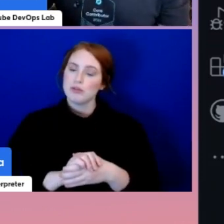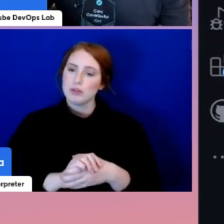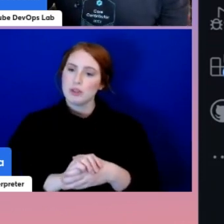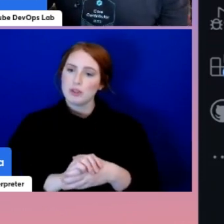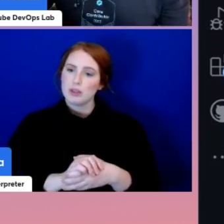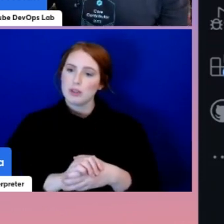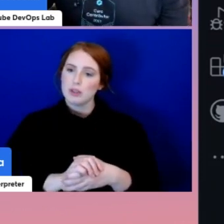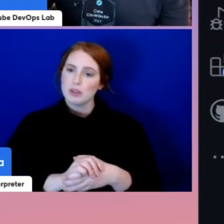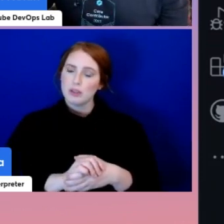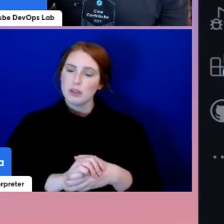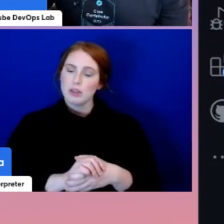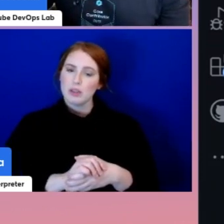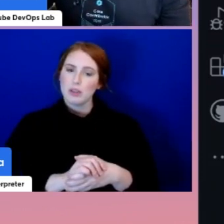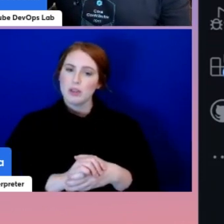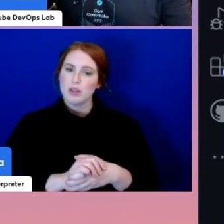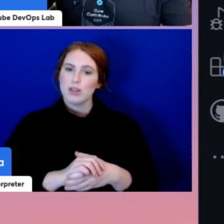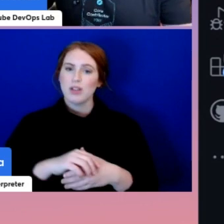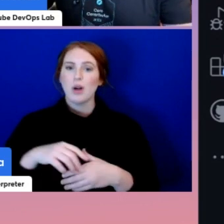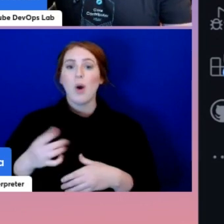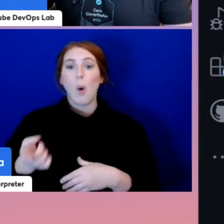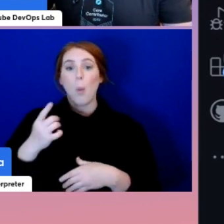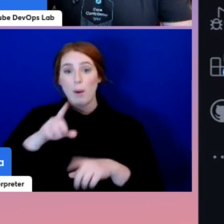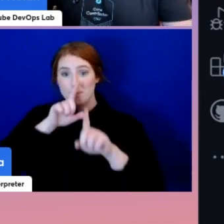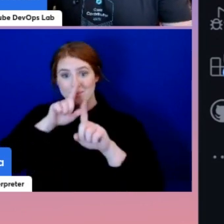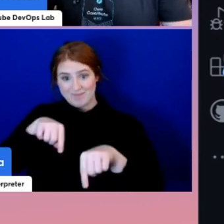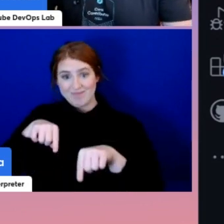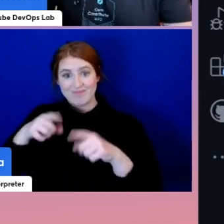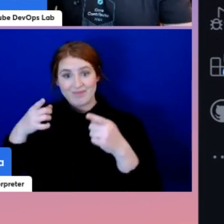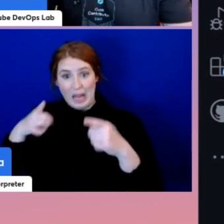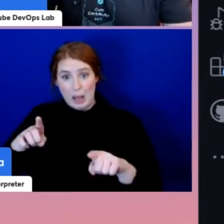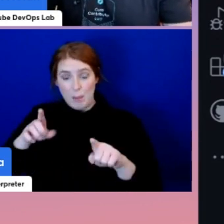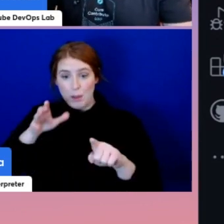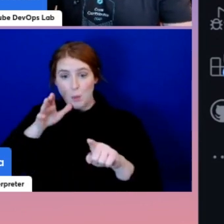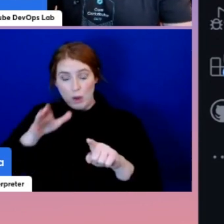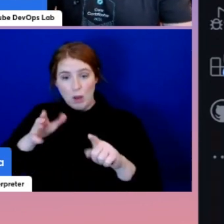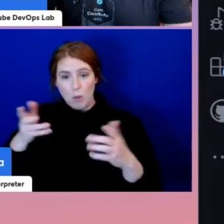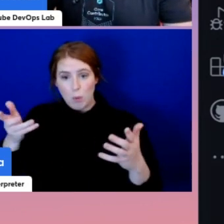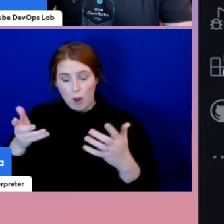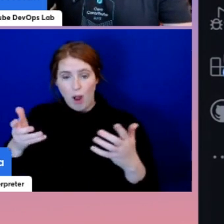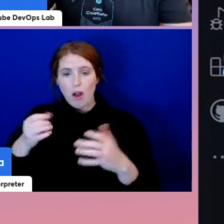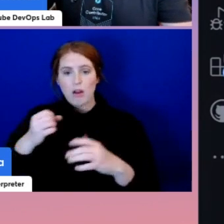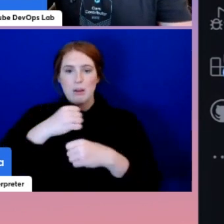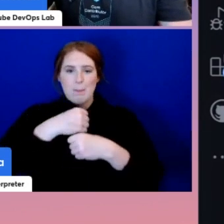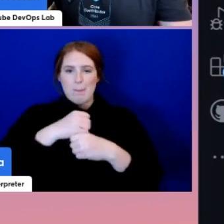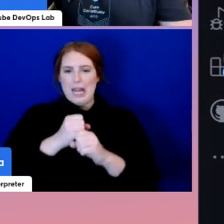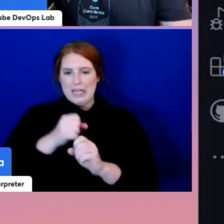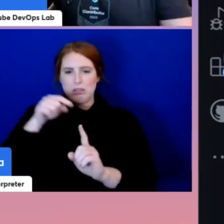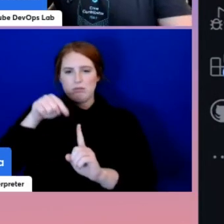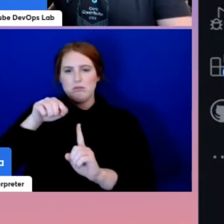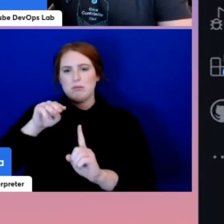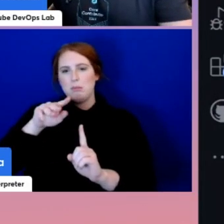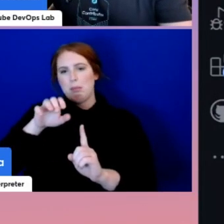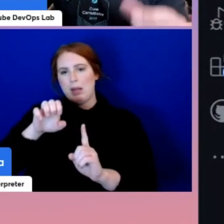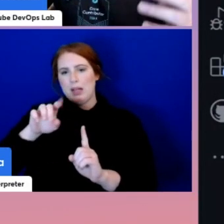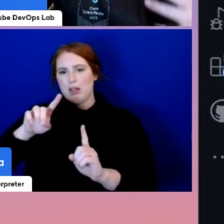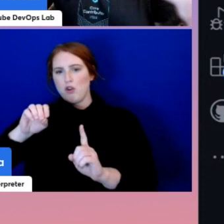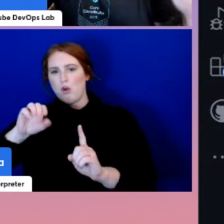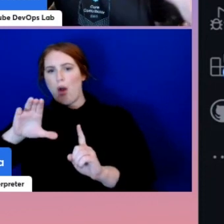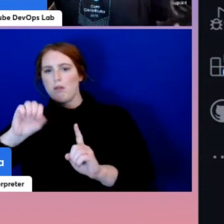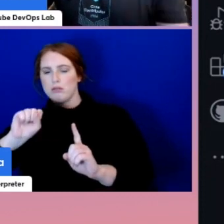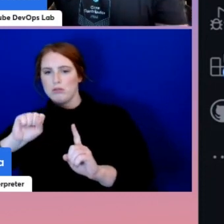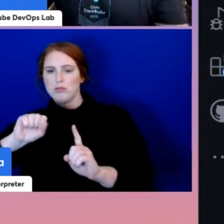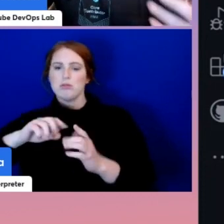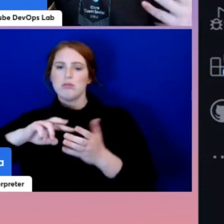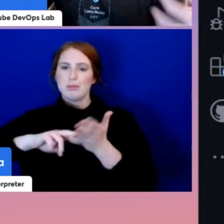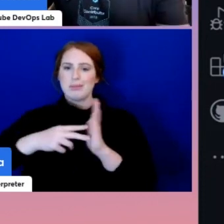Now, one of these commands that it will run for us is make docs. And this will use